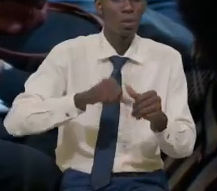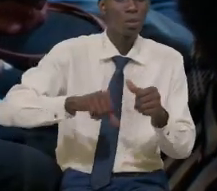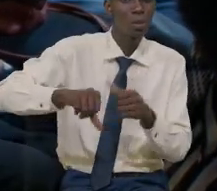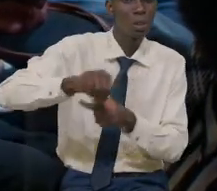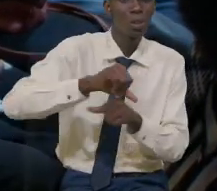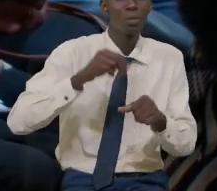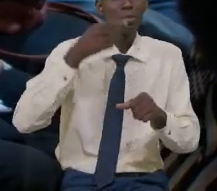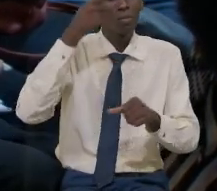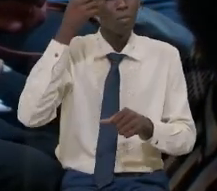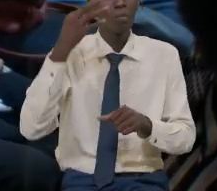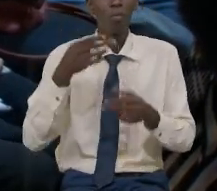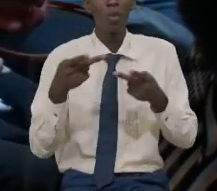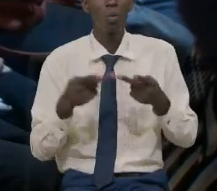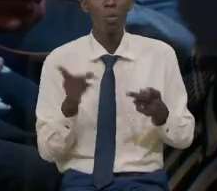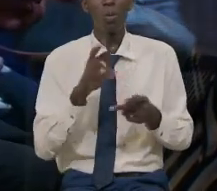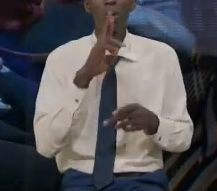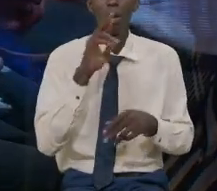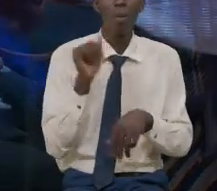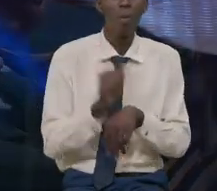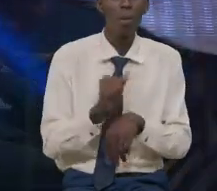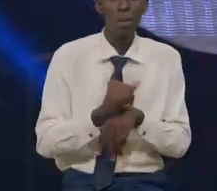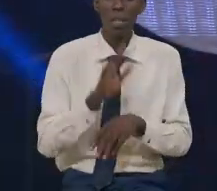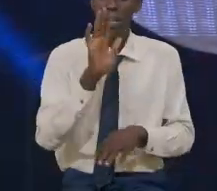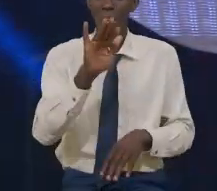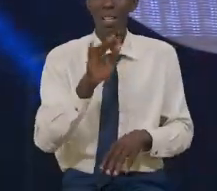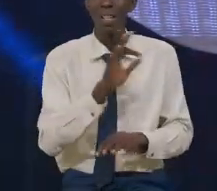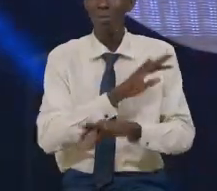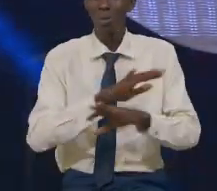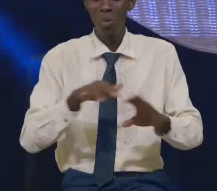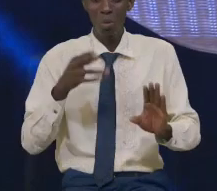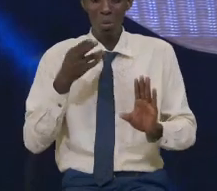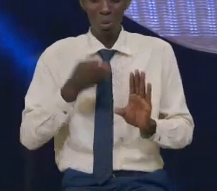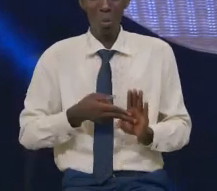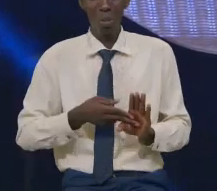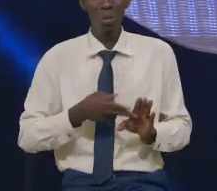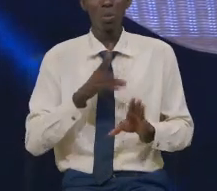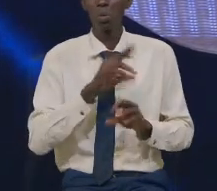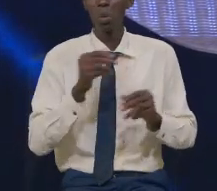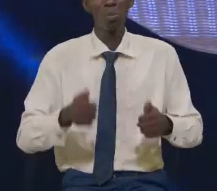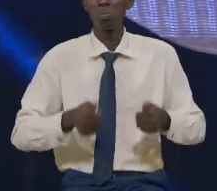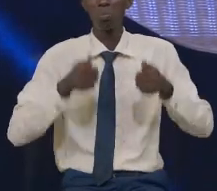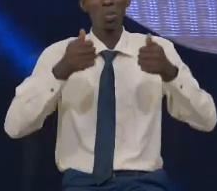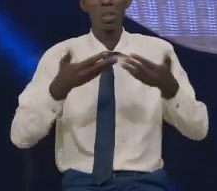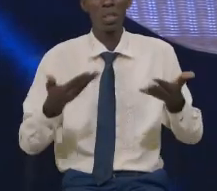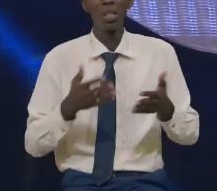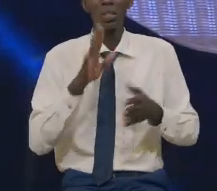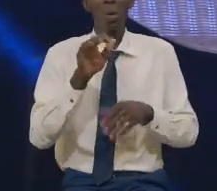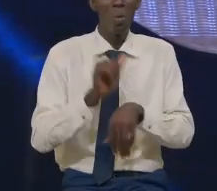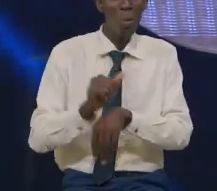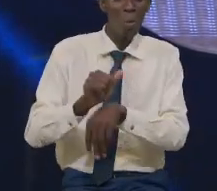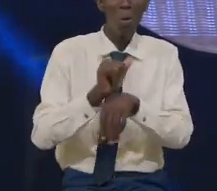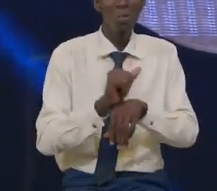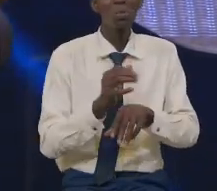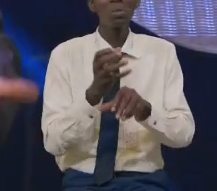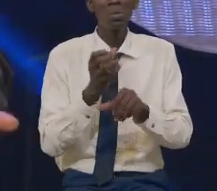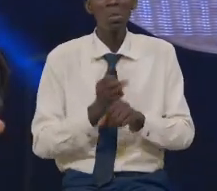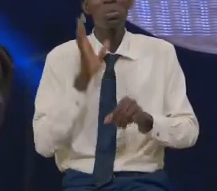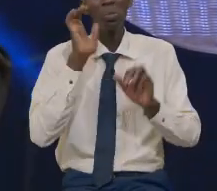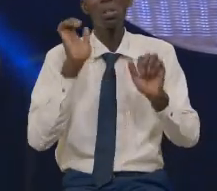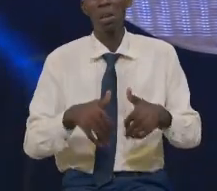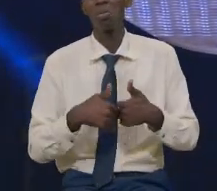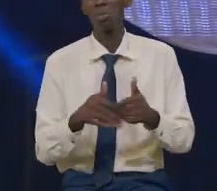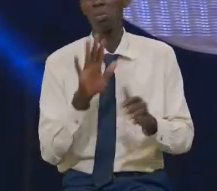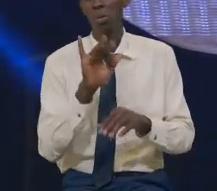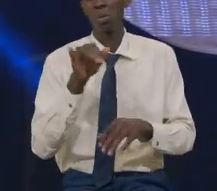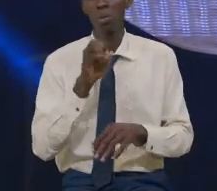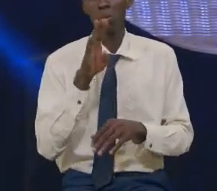where you work, they say, if you don't join, no promotion in this place. Even the work you've got, you can lose it. And because of the